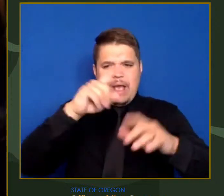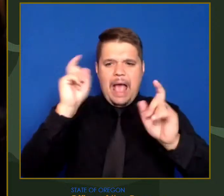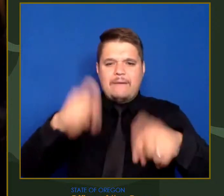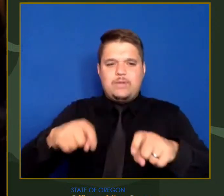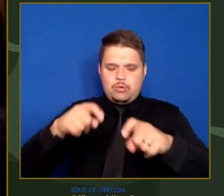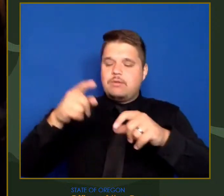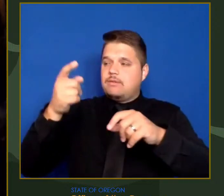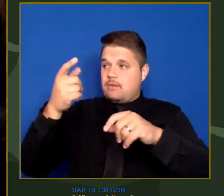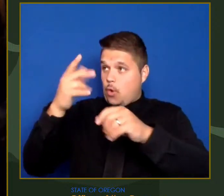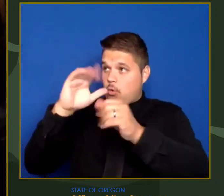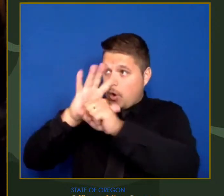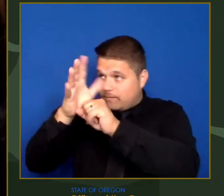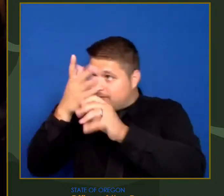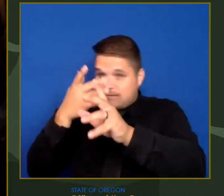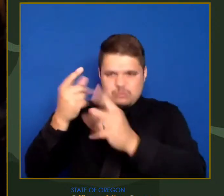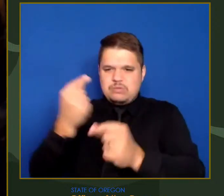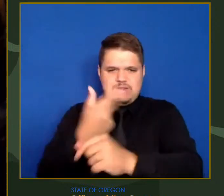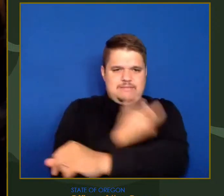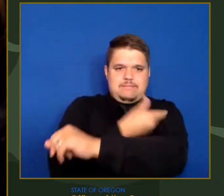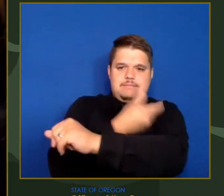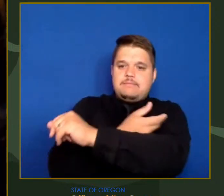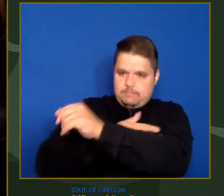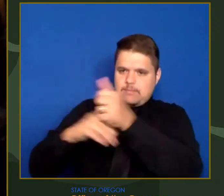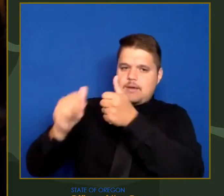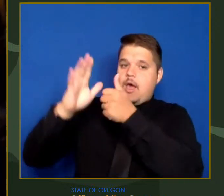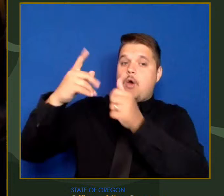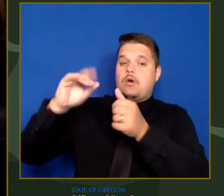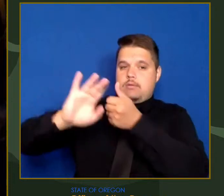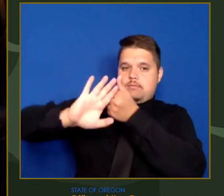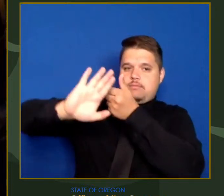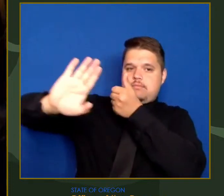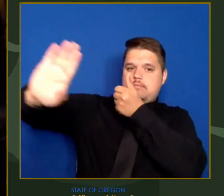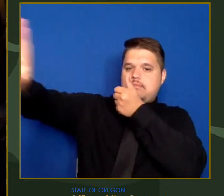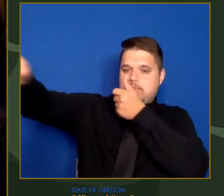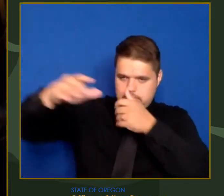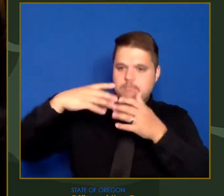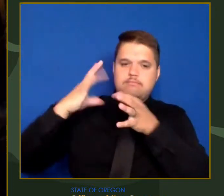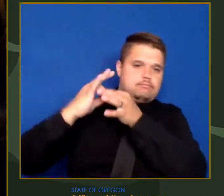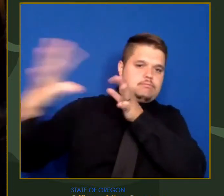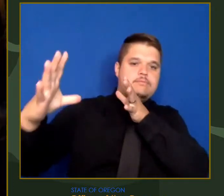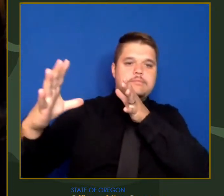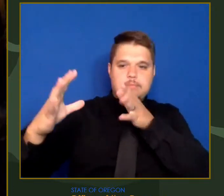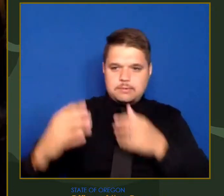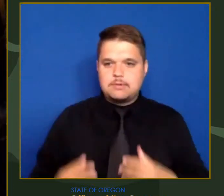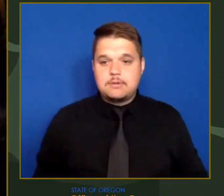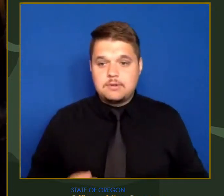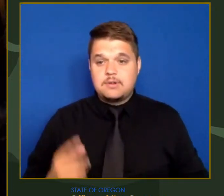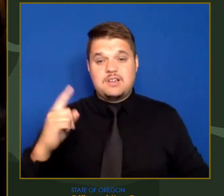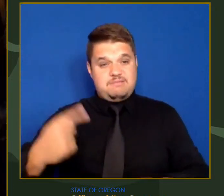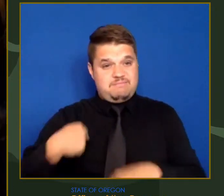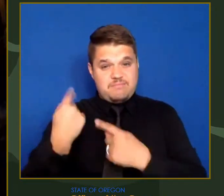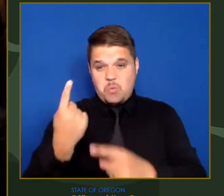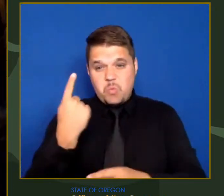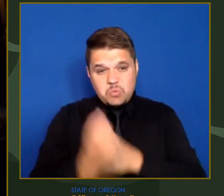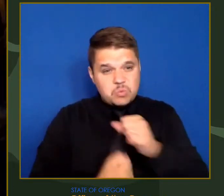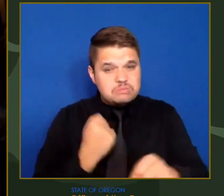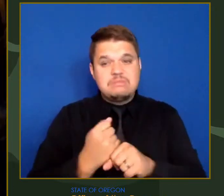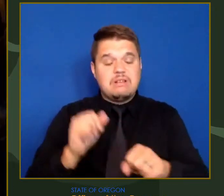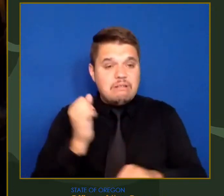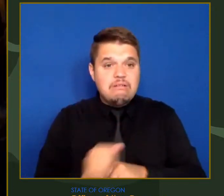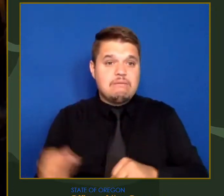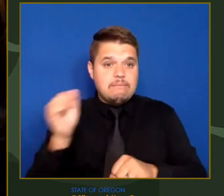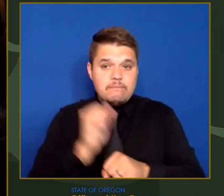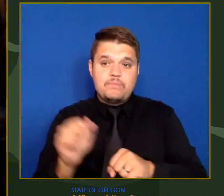for 18 months. Take that final step, get vaccinated, and a return to normal life is finally, at